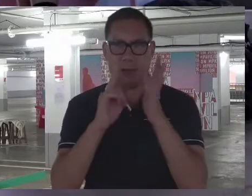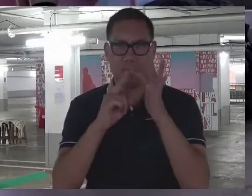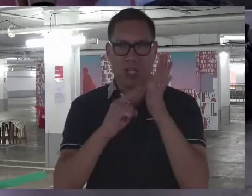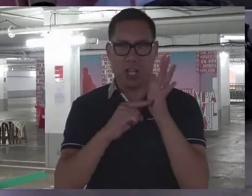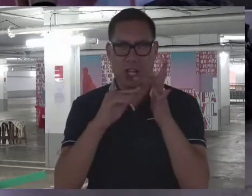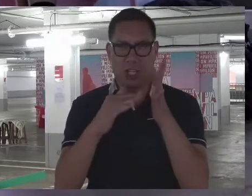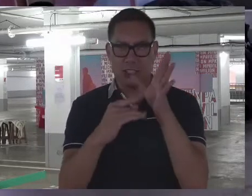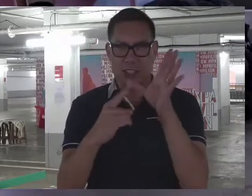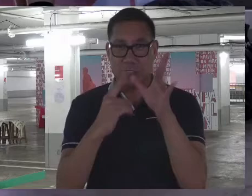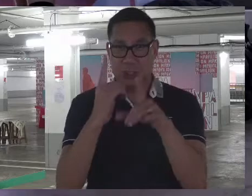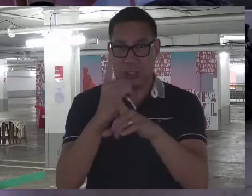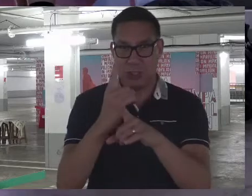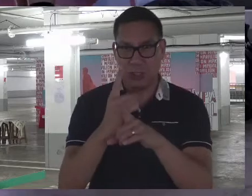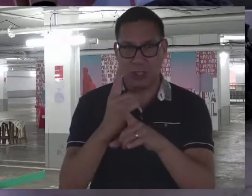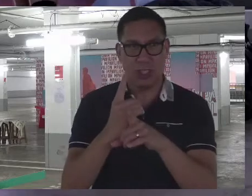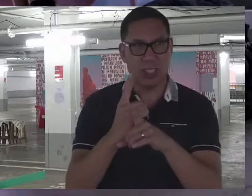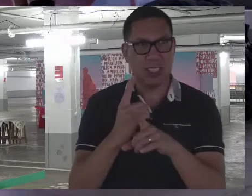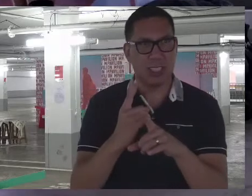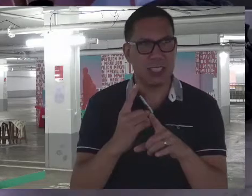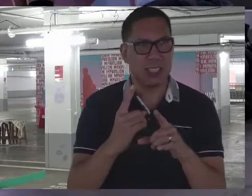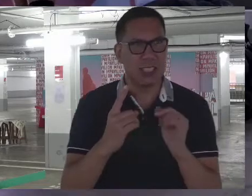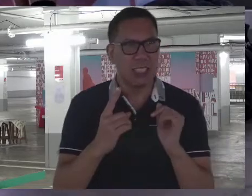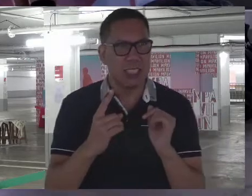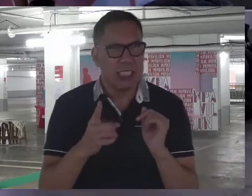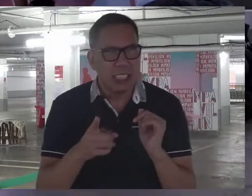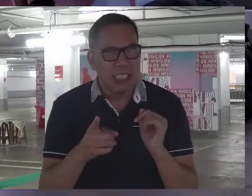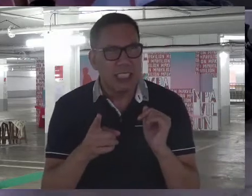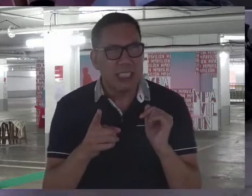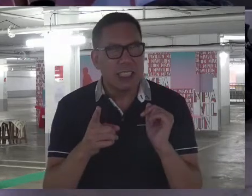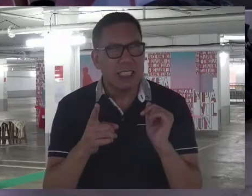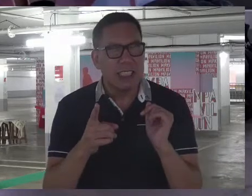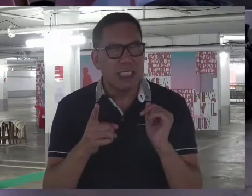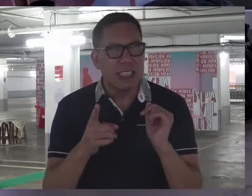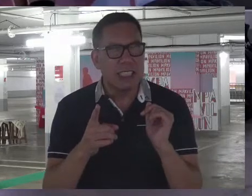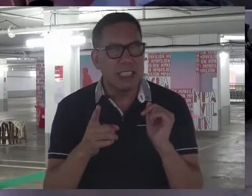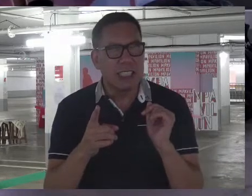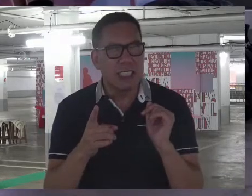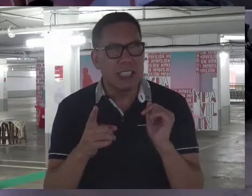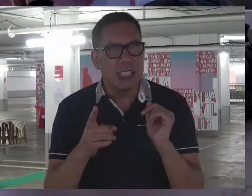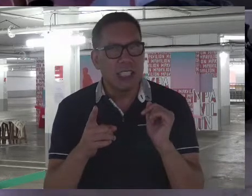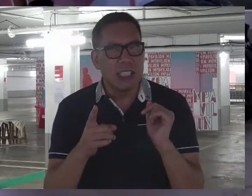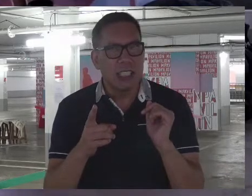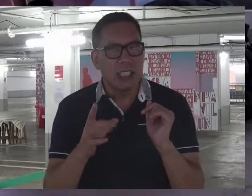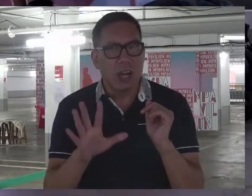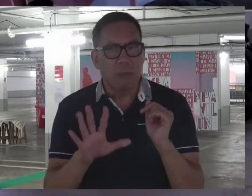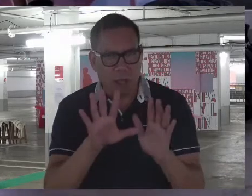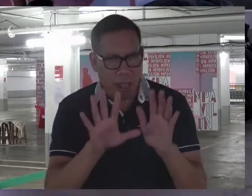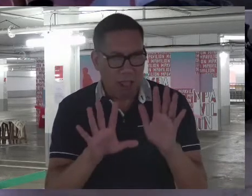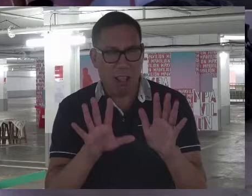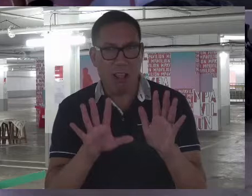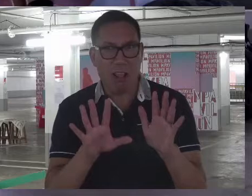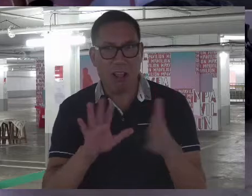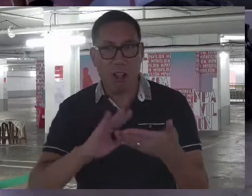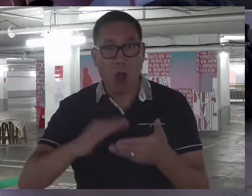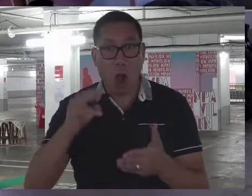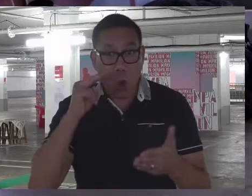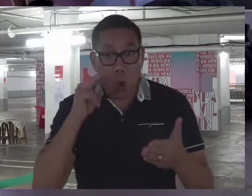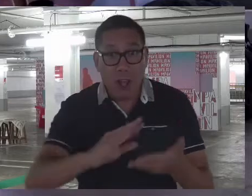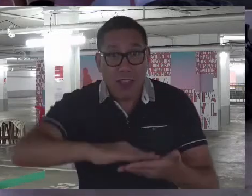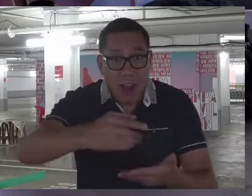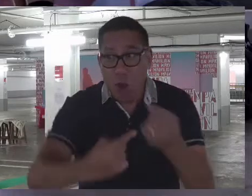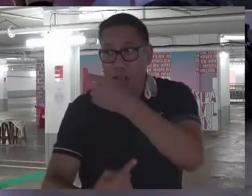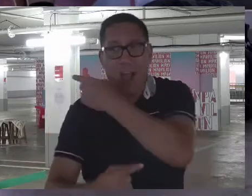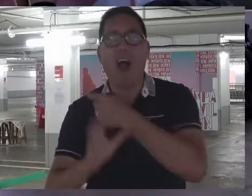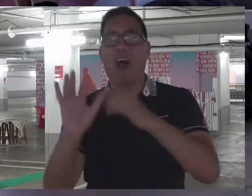It's quite pixelated. Is it? Oh, it's that screen. Oh, look at this screen. Yeah, sure.